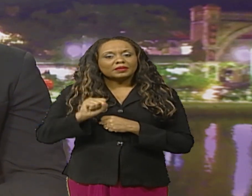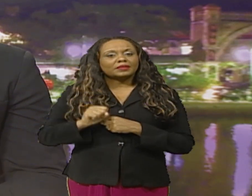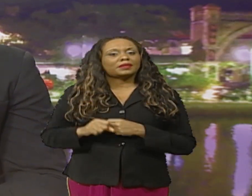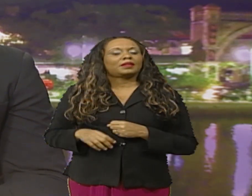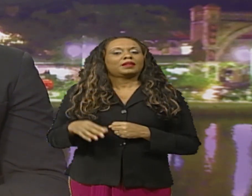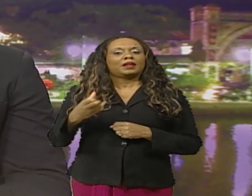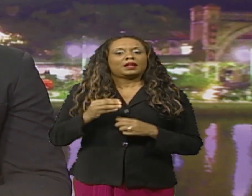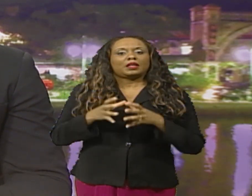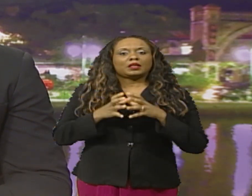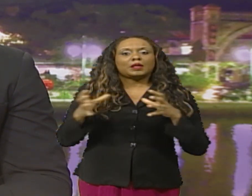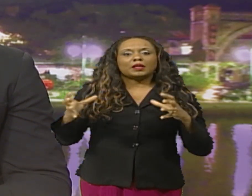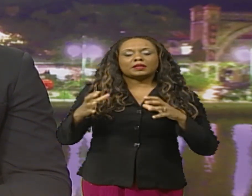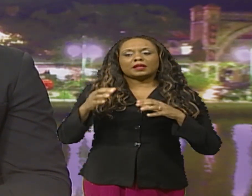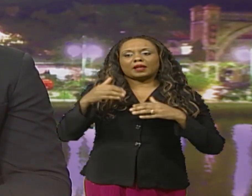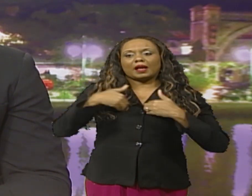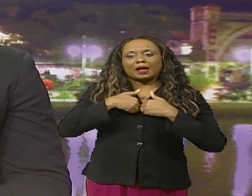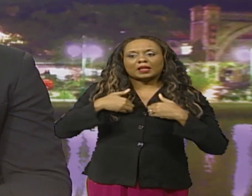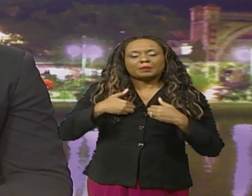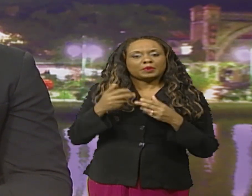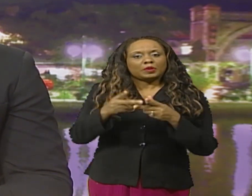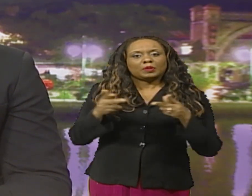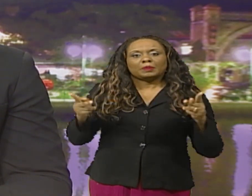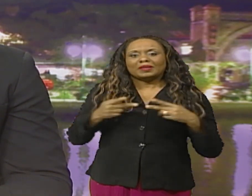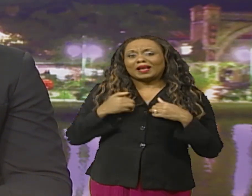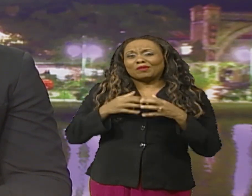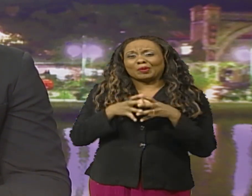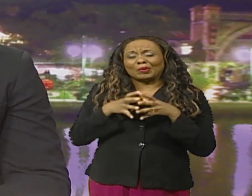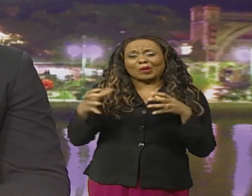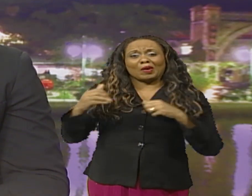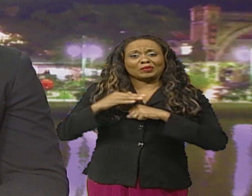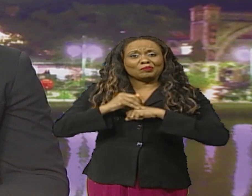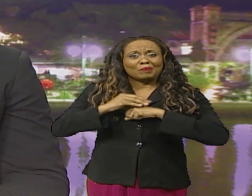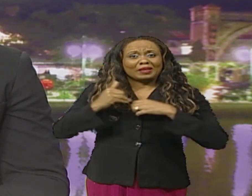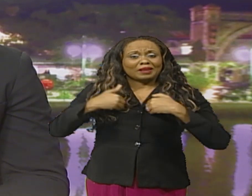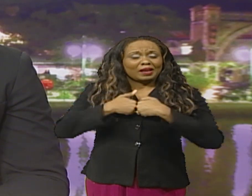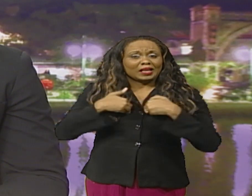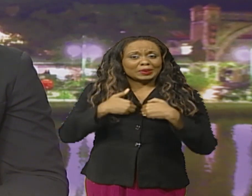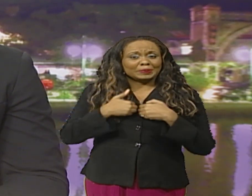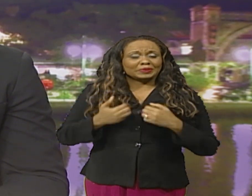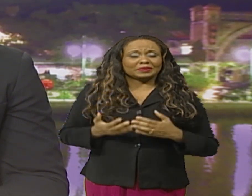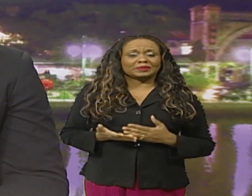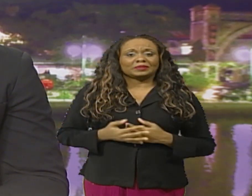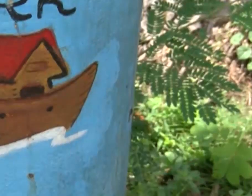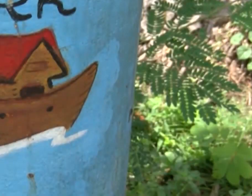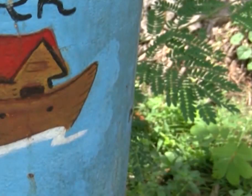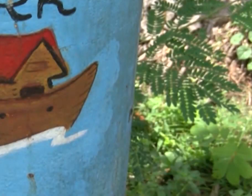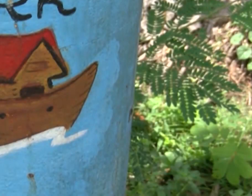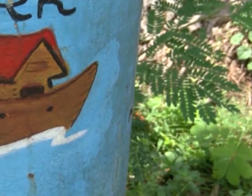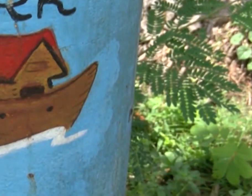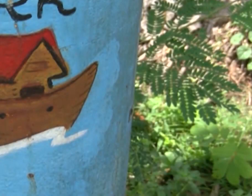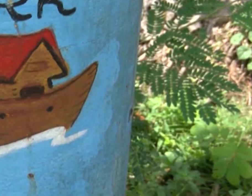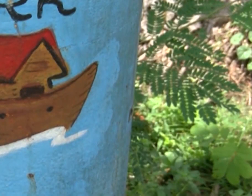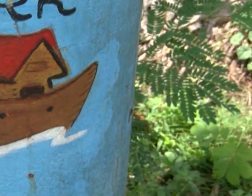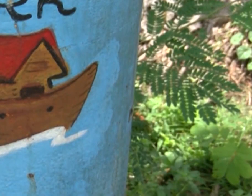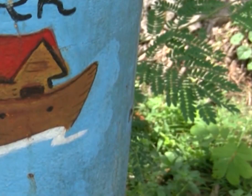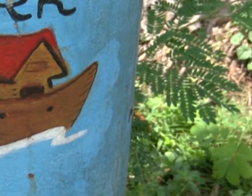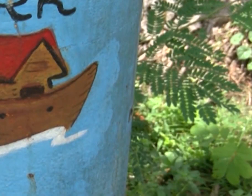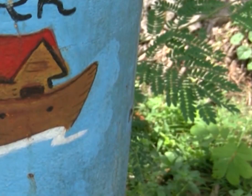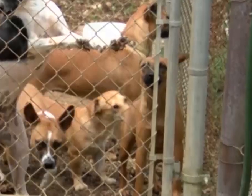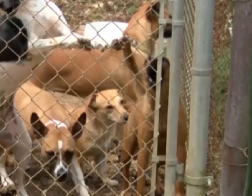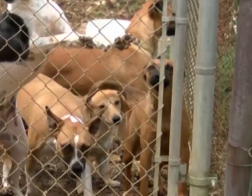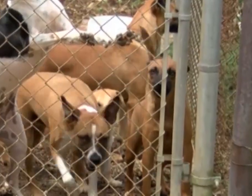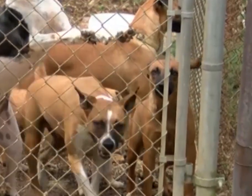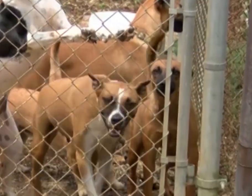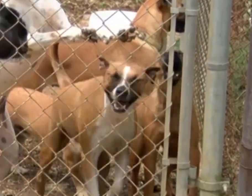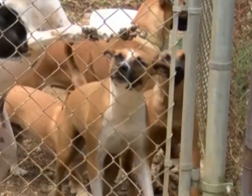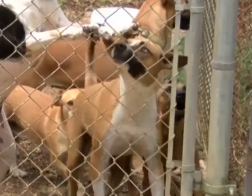the island. Our Sharika Griffith visited one and filed this report. The Ark Animal Welfare Society has space for a total